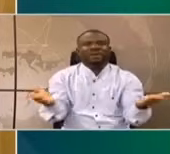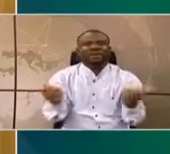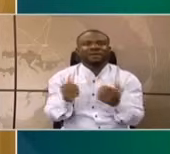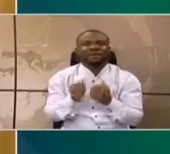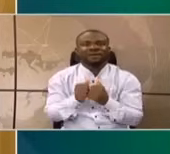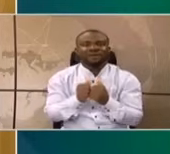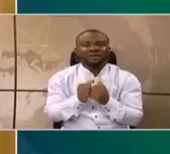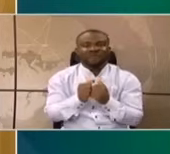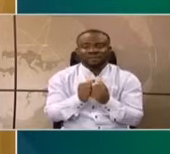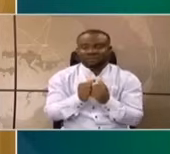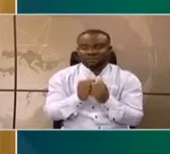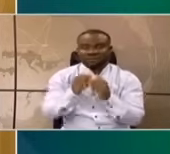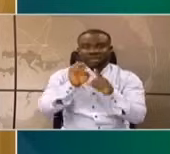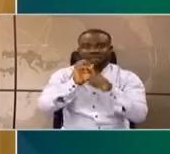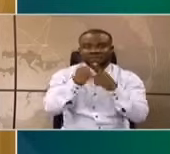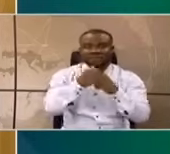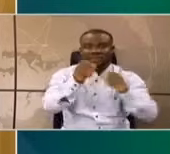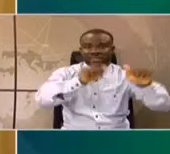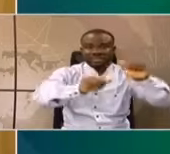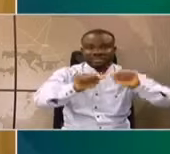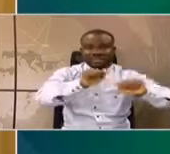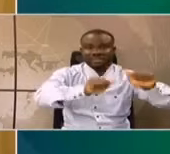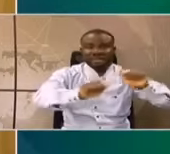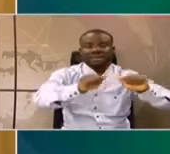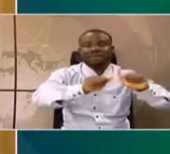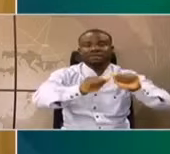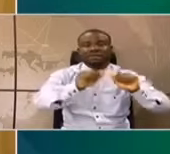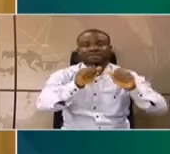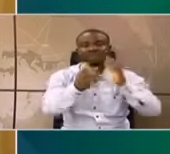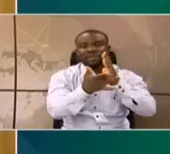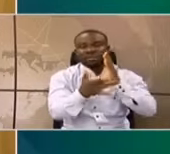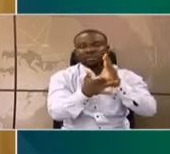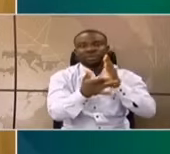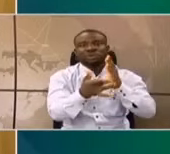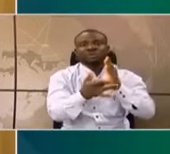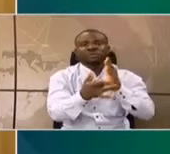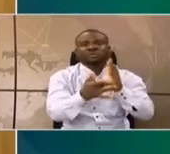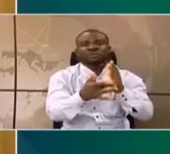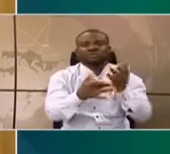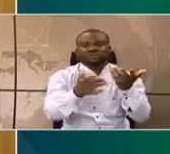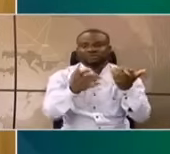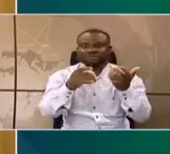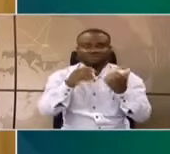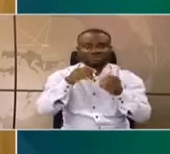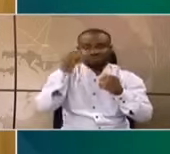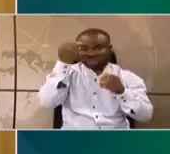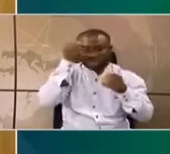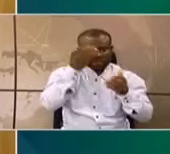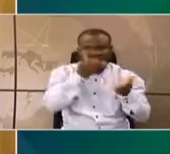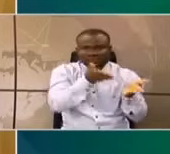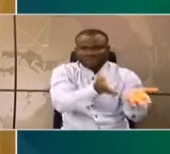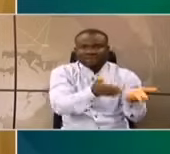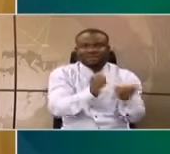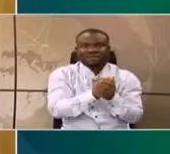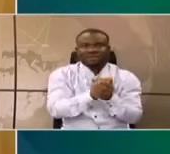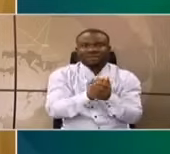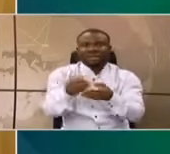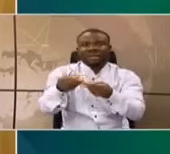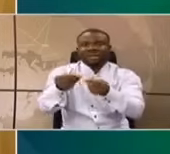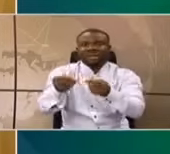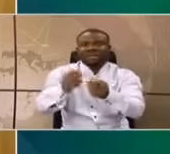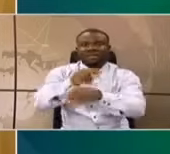The Minister for Environment, Science, Technology and Innovation. The Minister for Lands and Natural